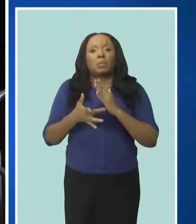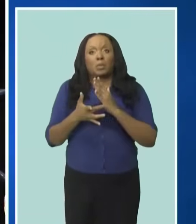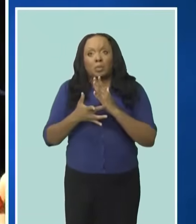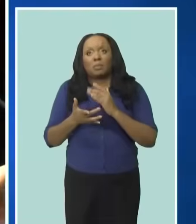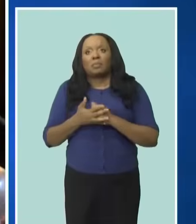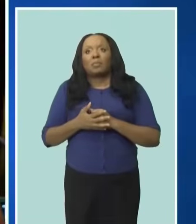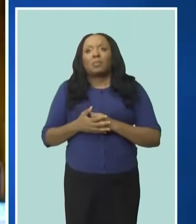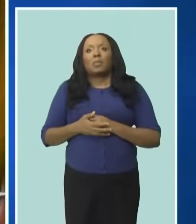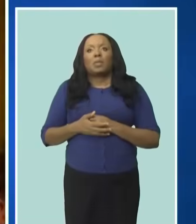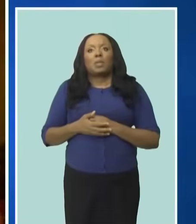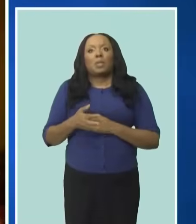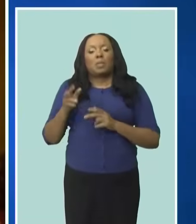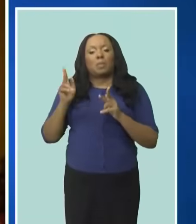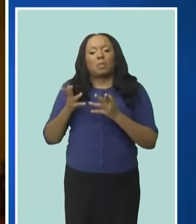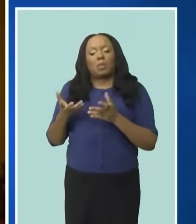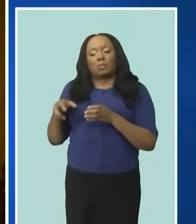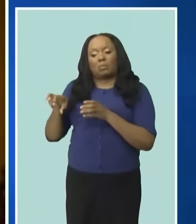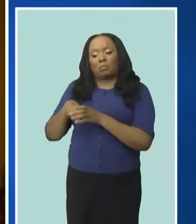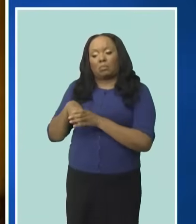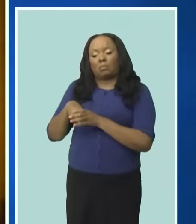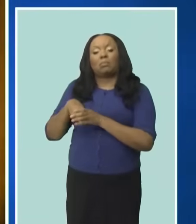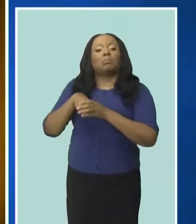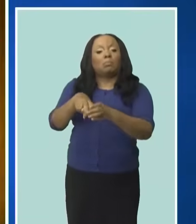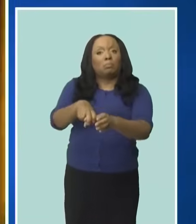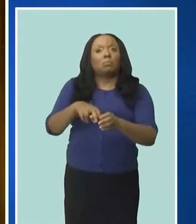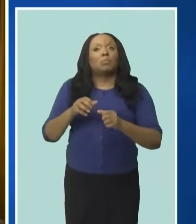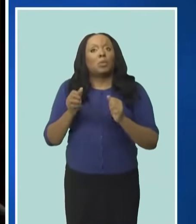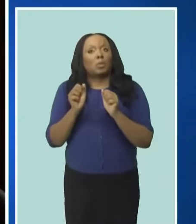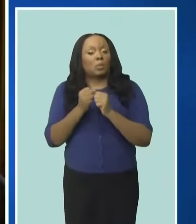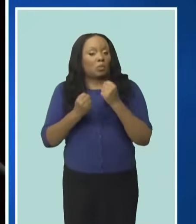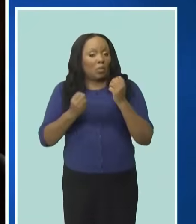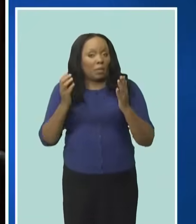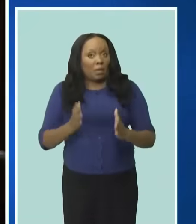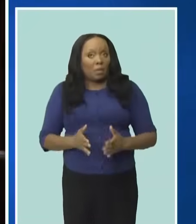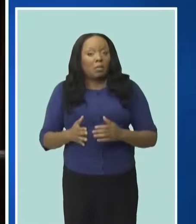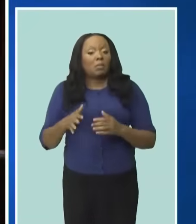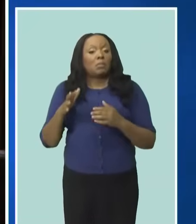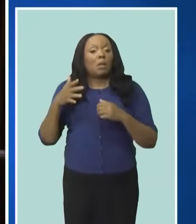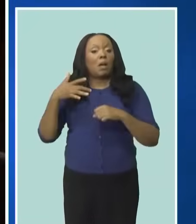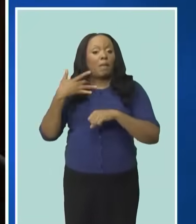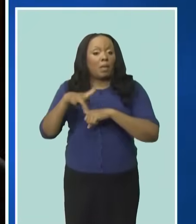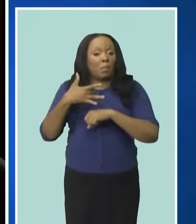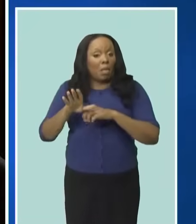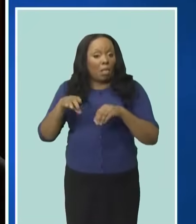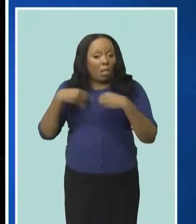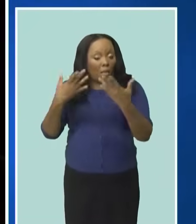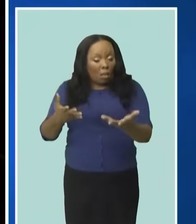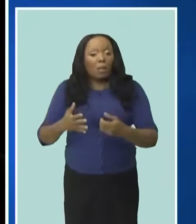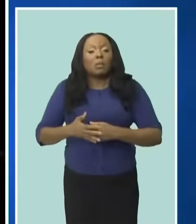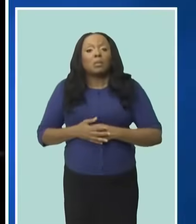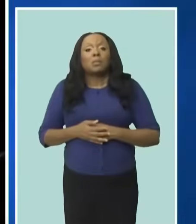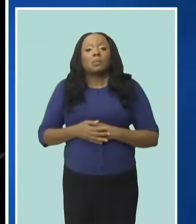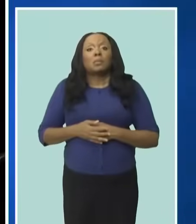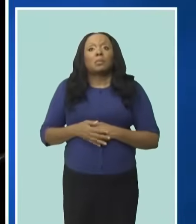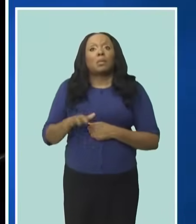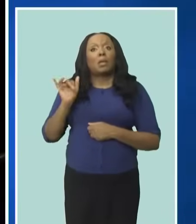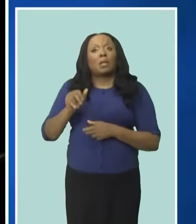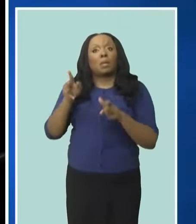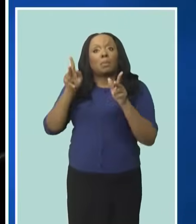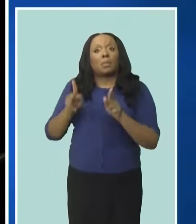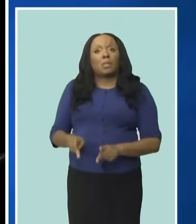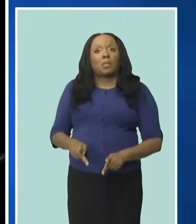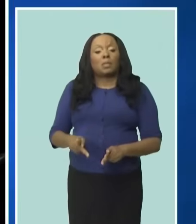to go from point A to point B with a driver who's available to do that trip and who also values